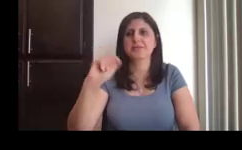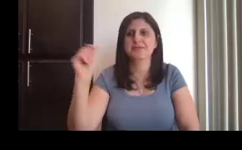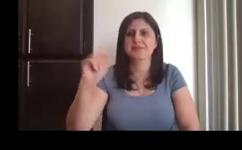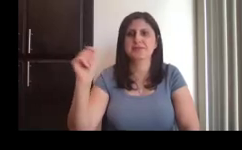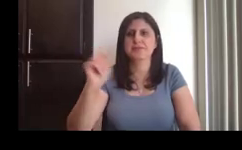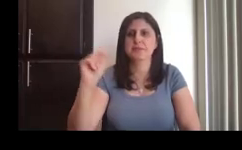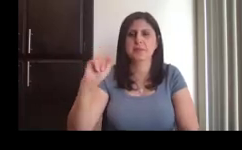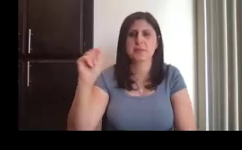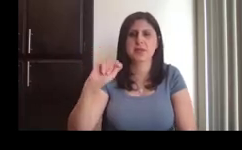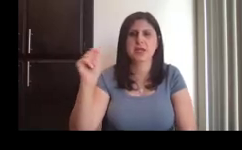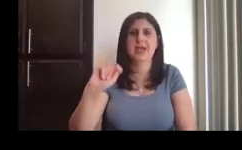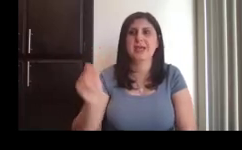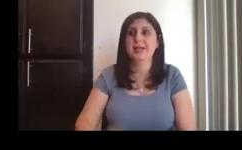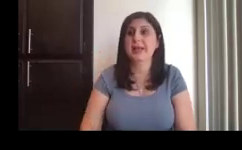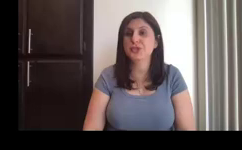Bathroom.